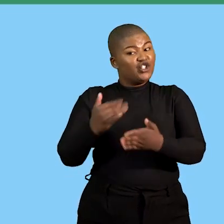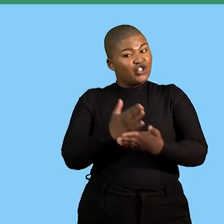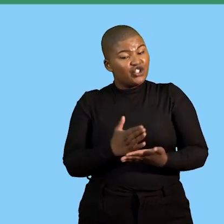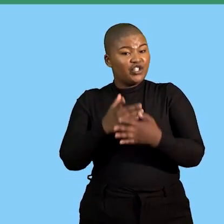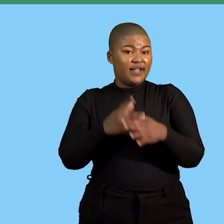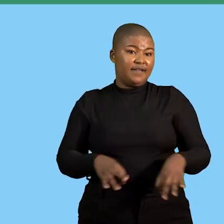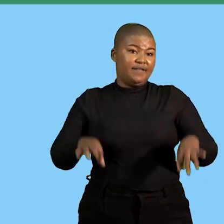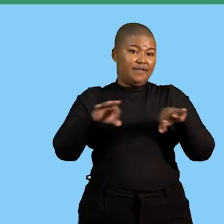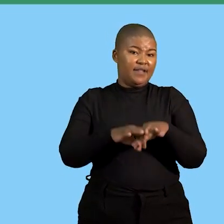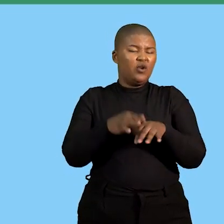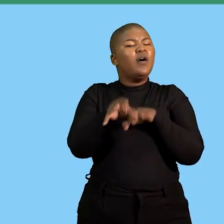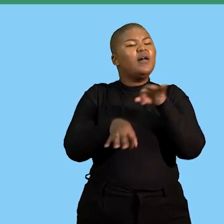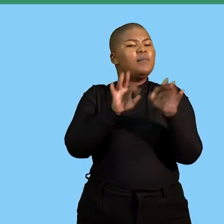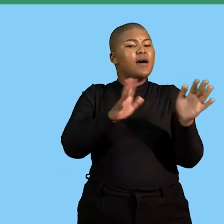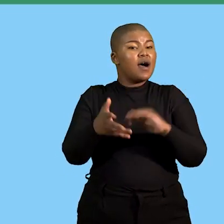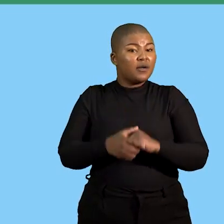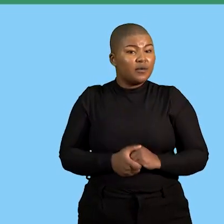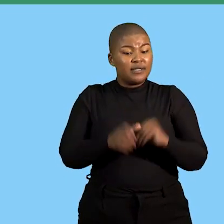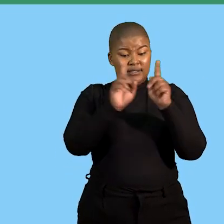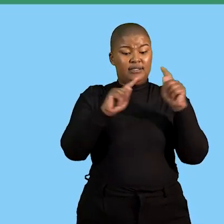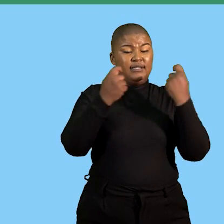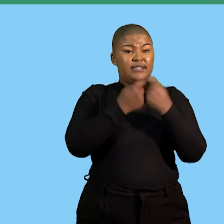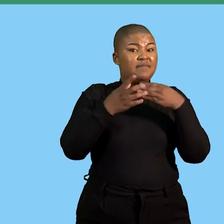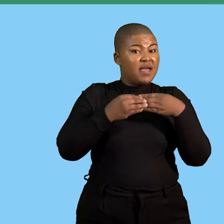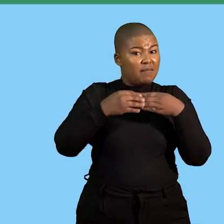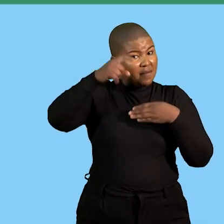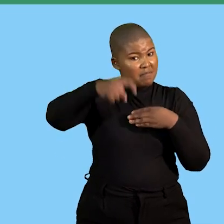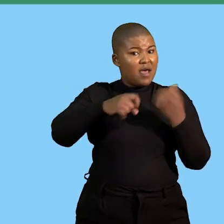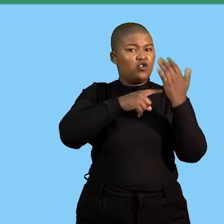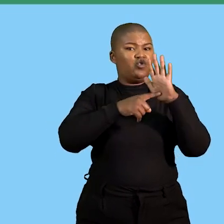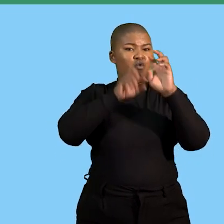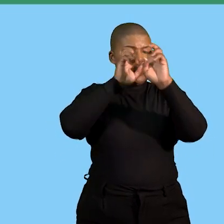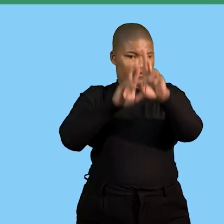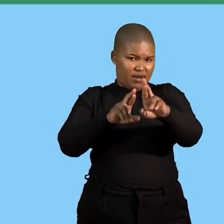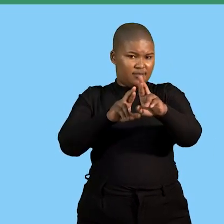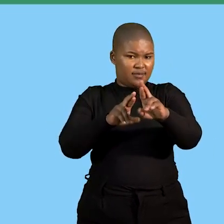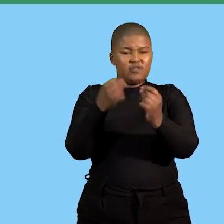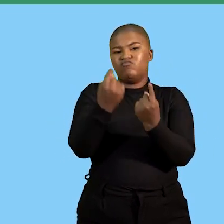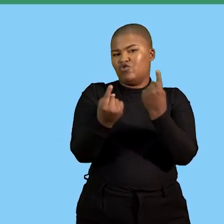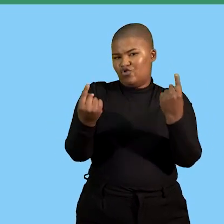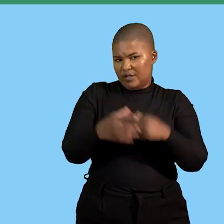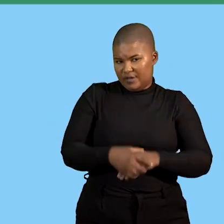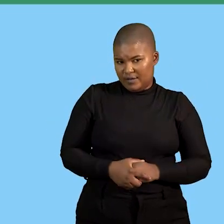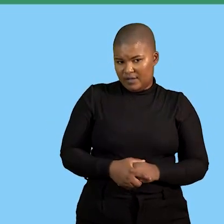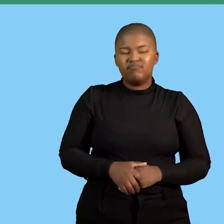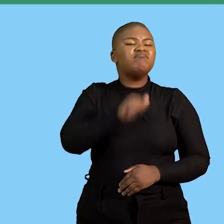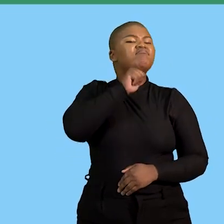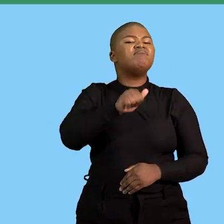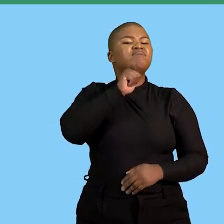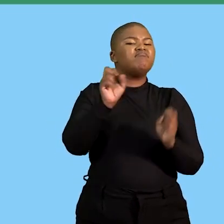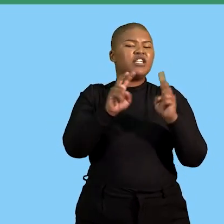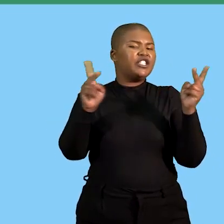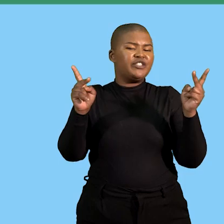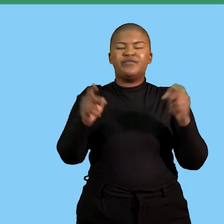shared values. How do we discuss that team members would be showing a respect towards